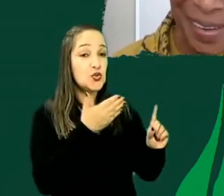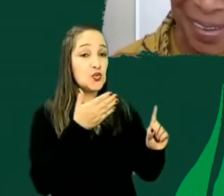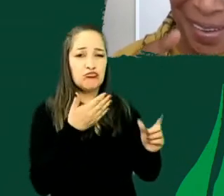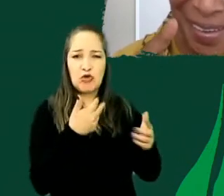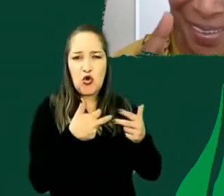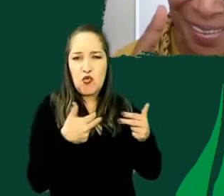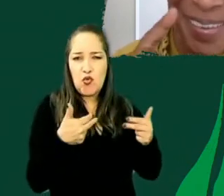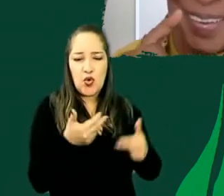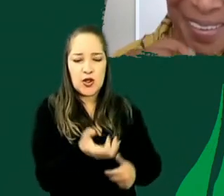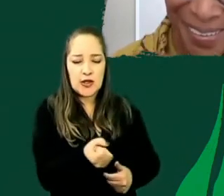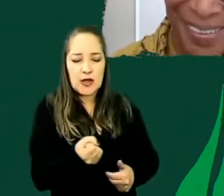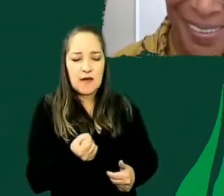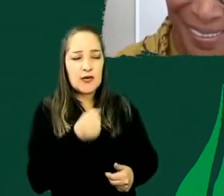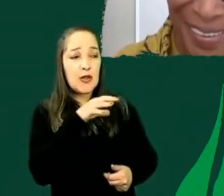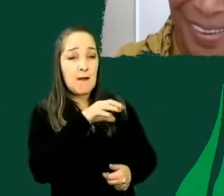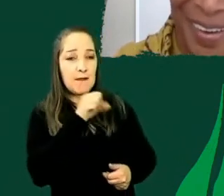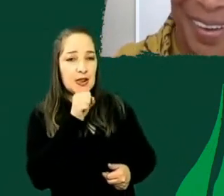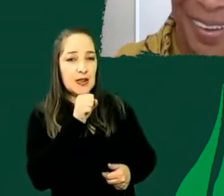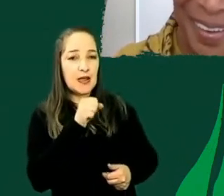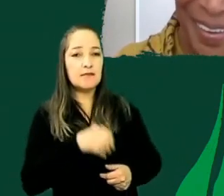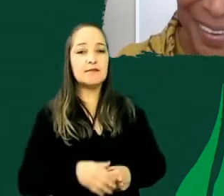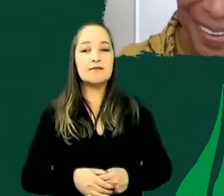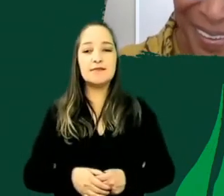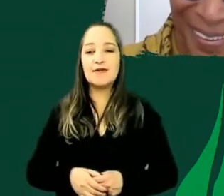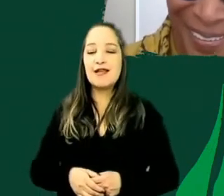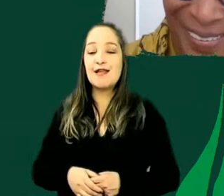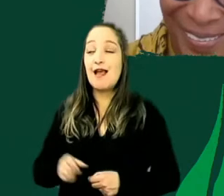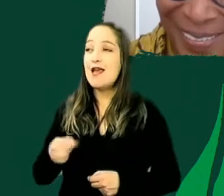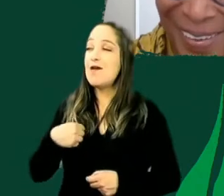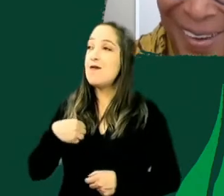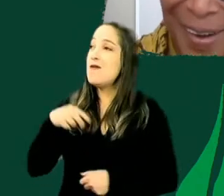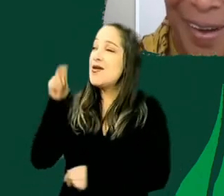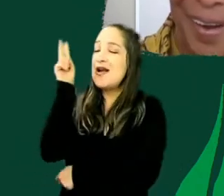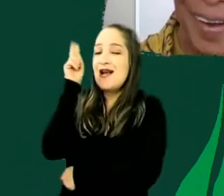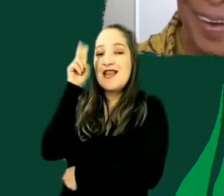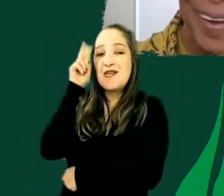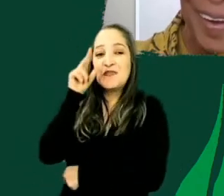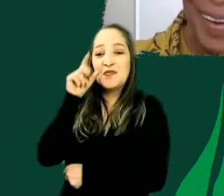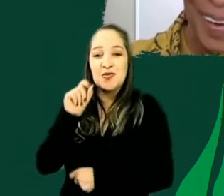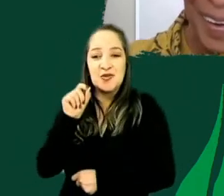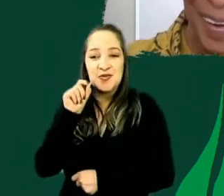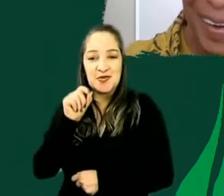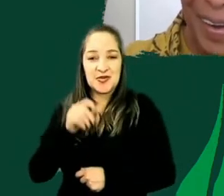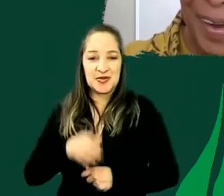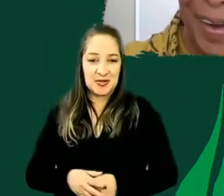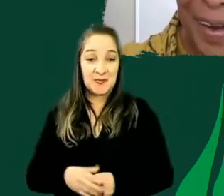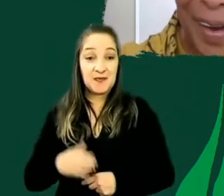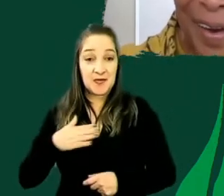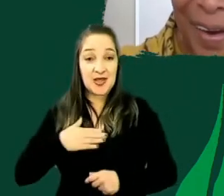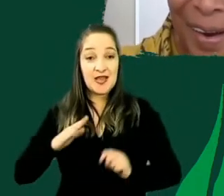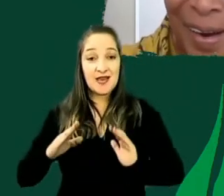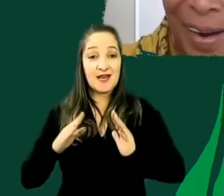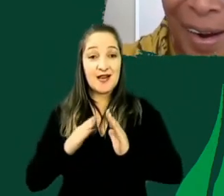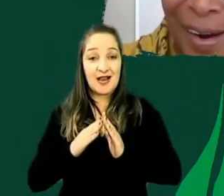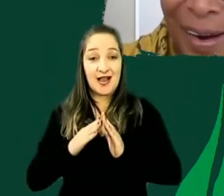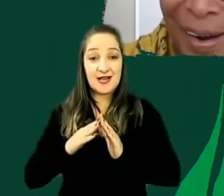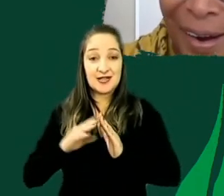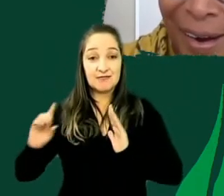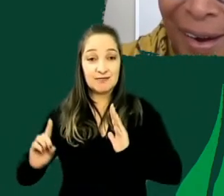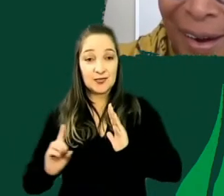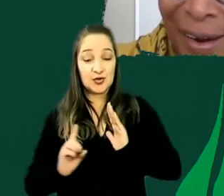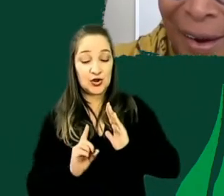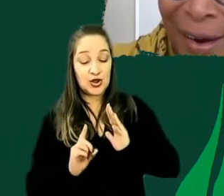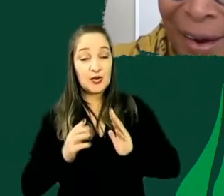says, that clicked. And what did I remember? When I come home and my